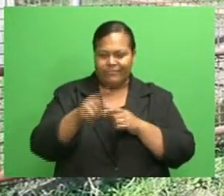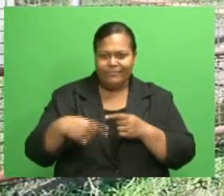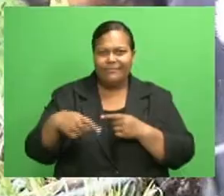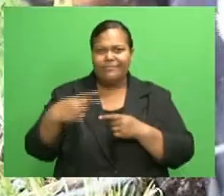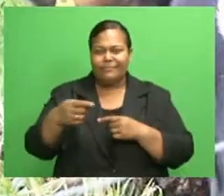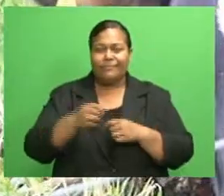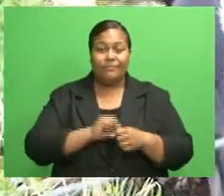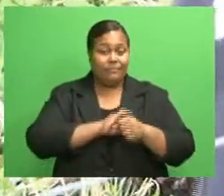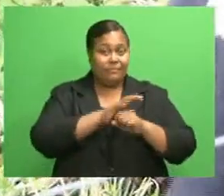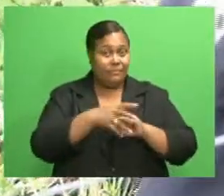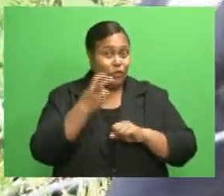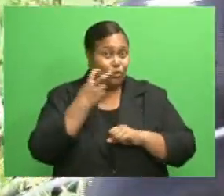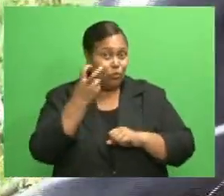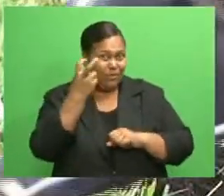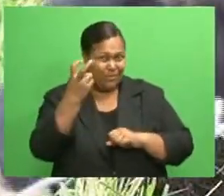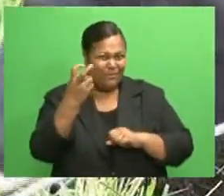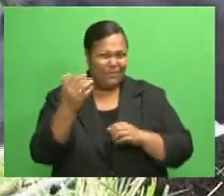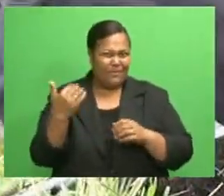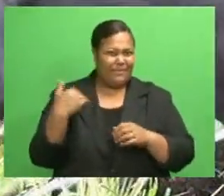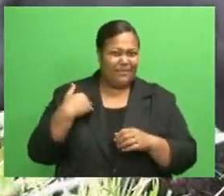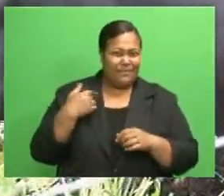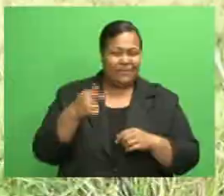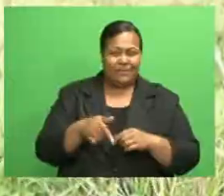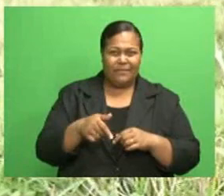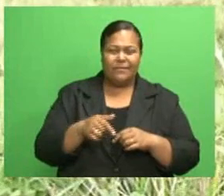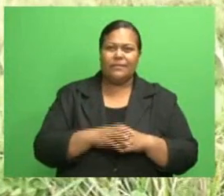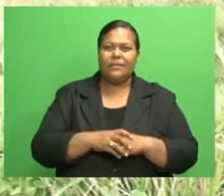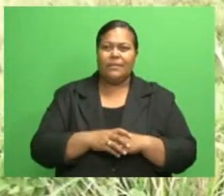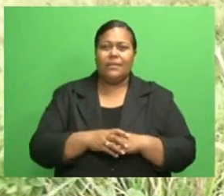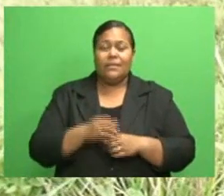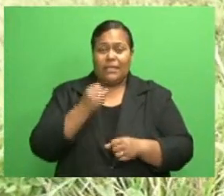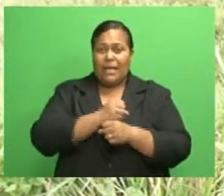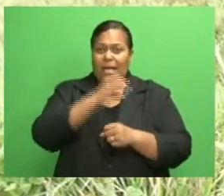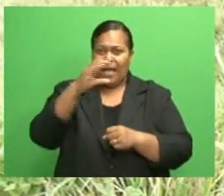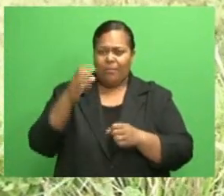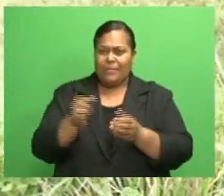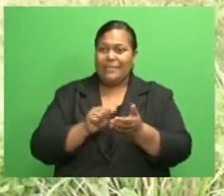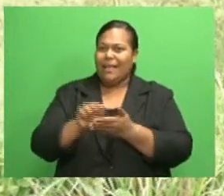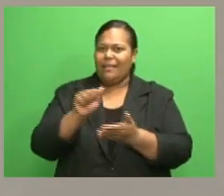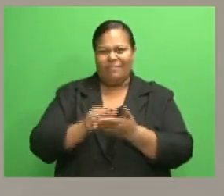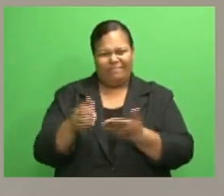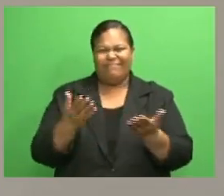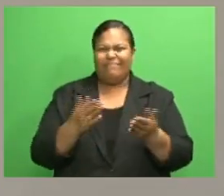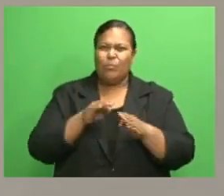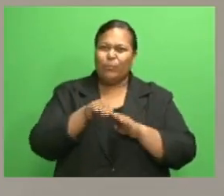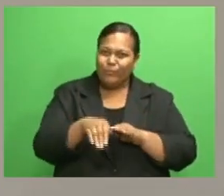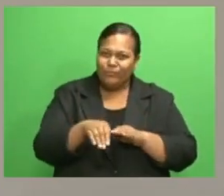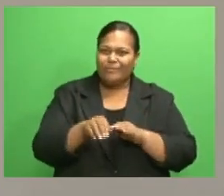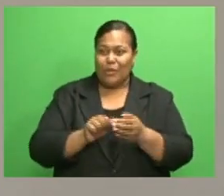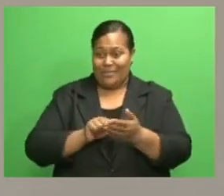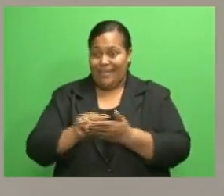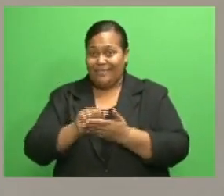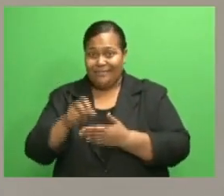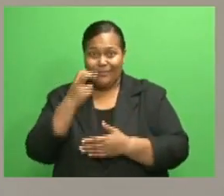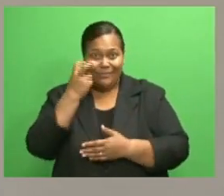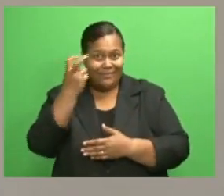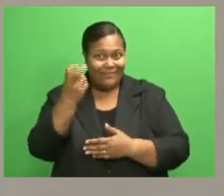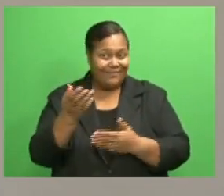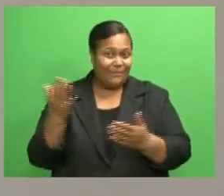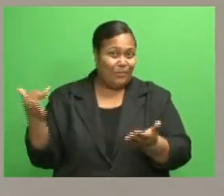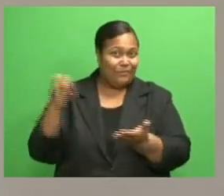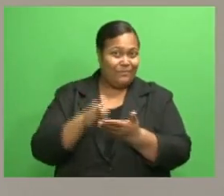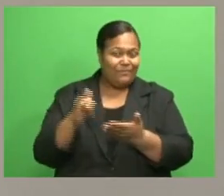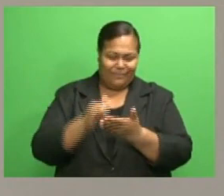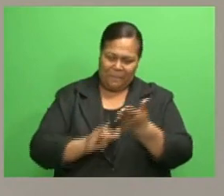on the tourism sector, a portion of the company's sales has been affected. But having said that, we have